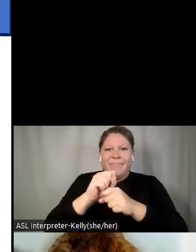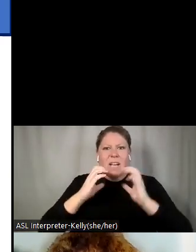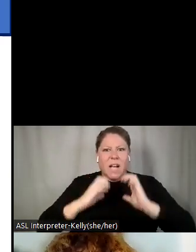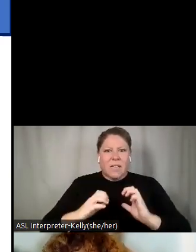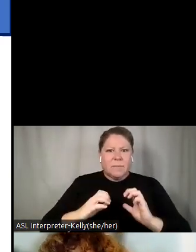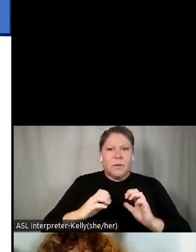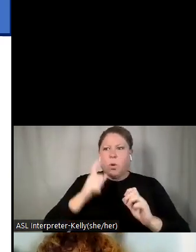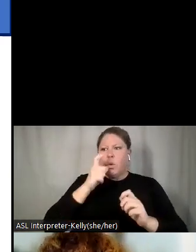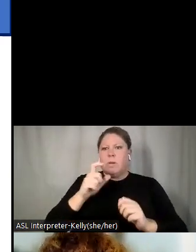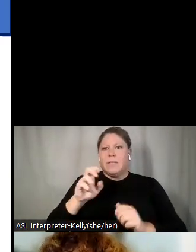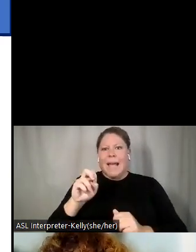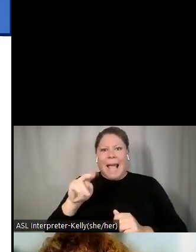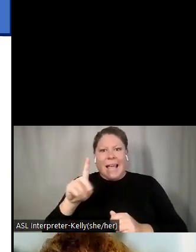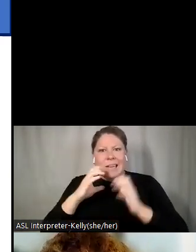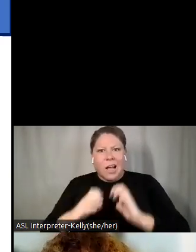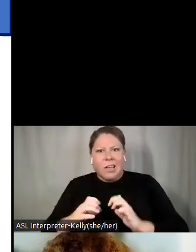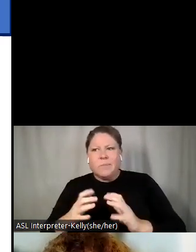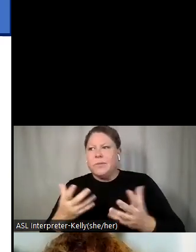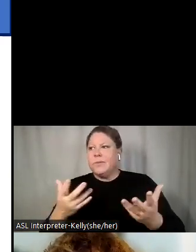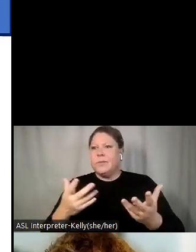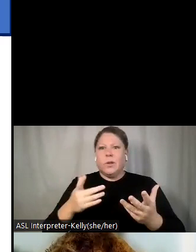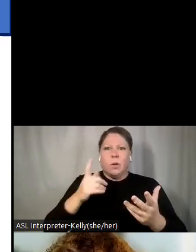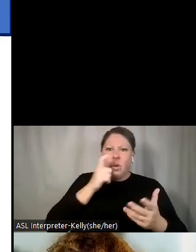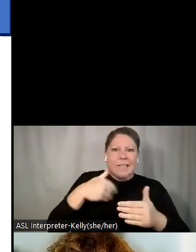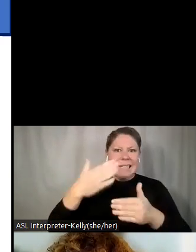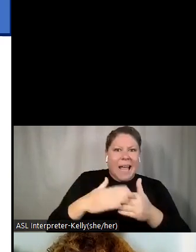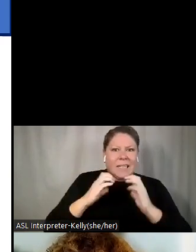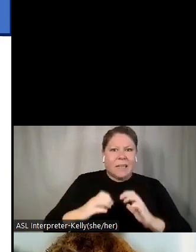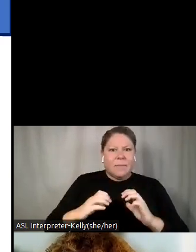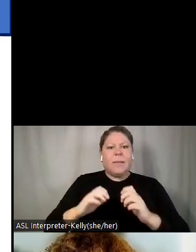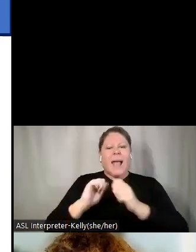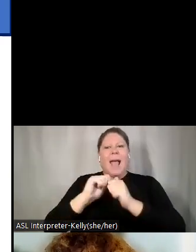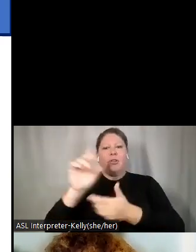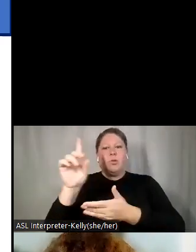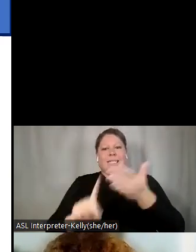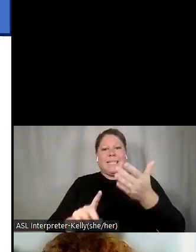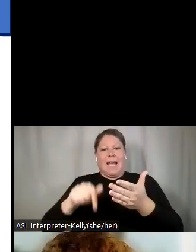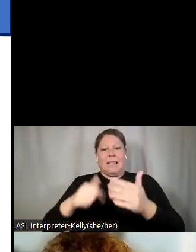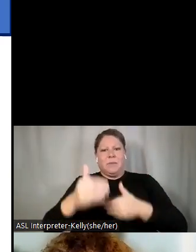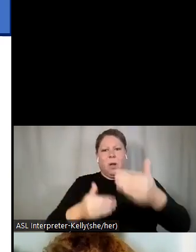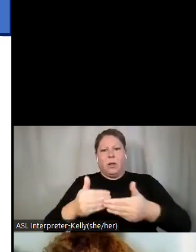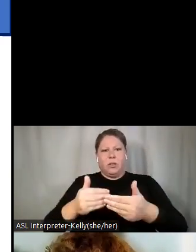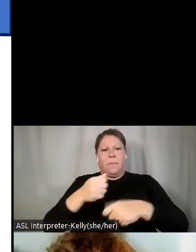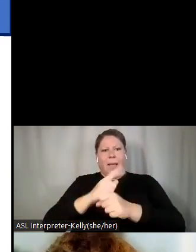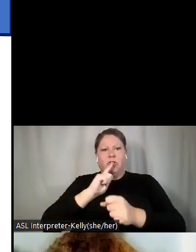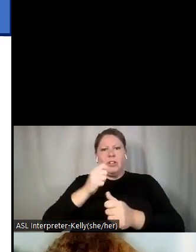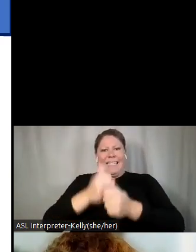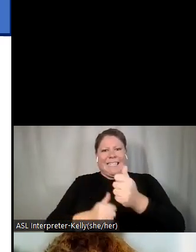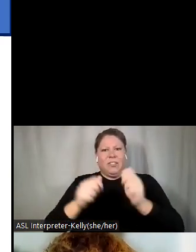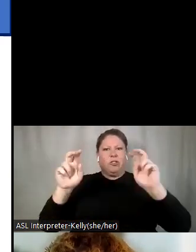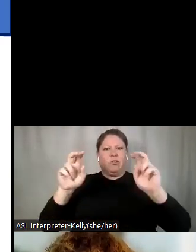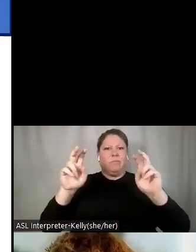next customer, and how can we design this process or this service to create value for that customer, and what is